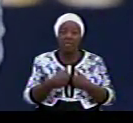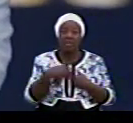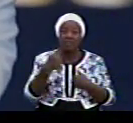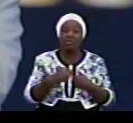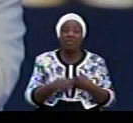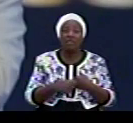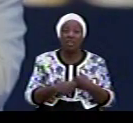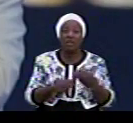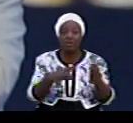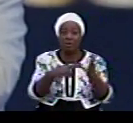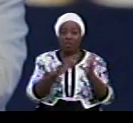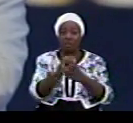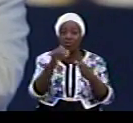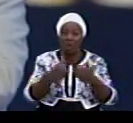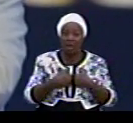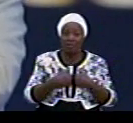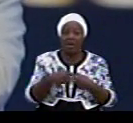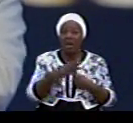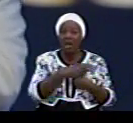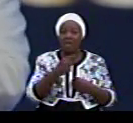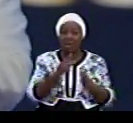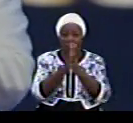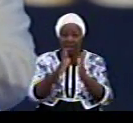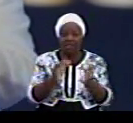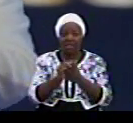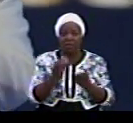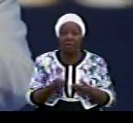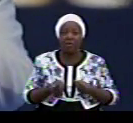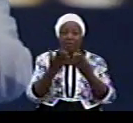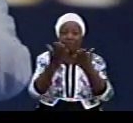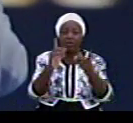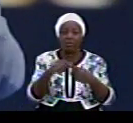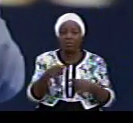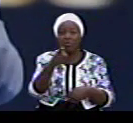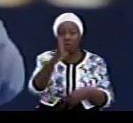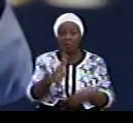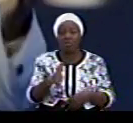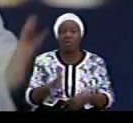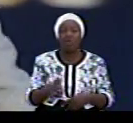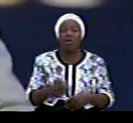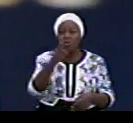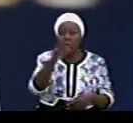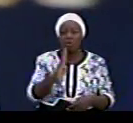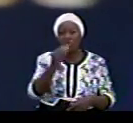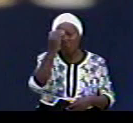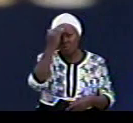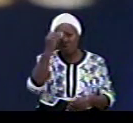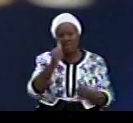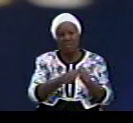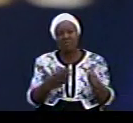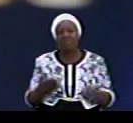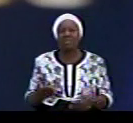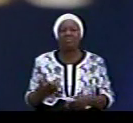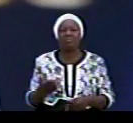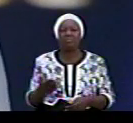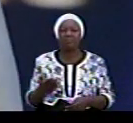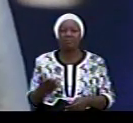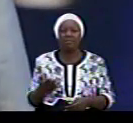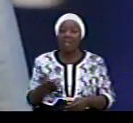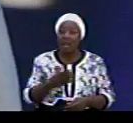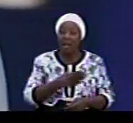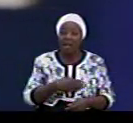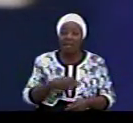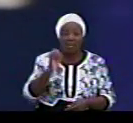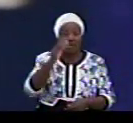you have, and the prayer you are offering to God, God knows everything already. And he will meet